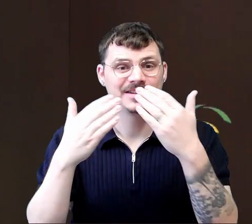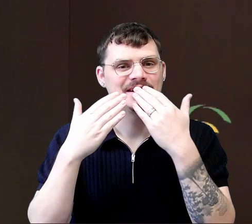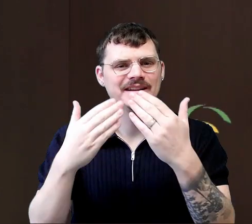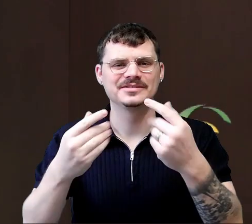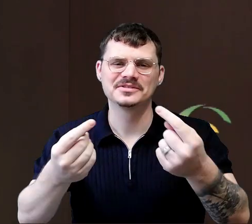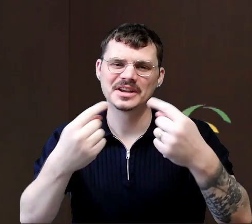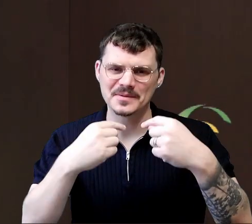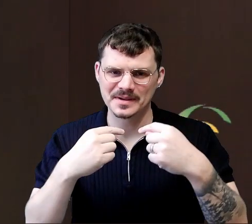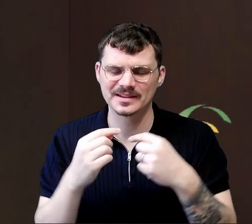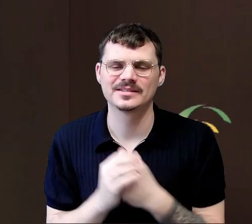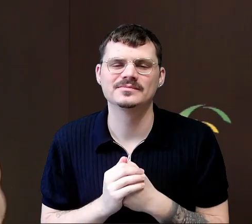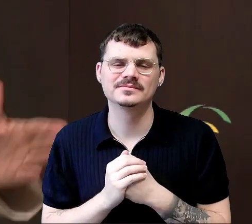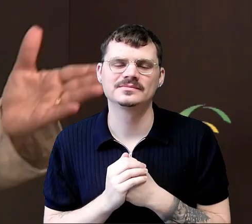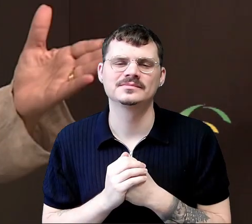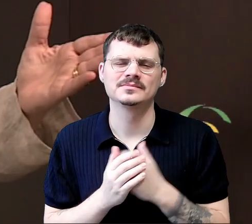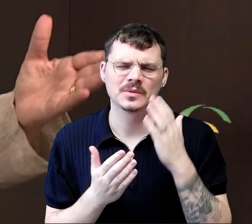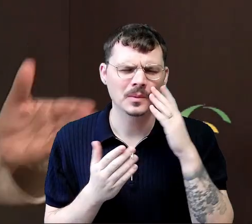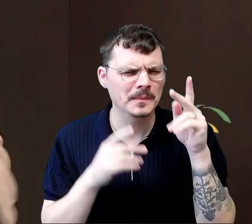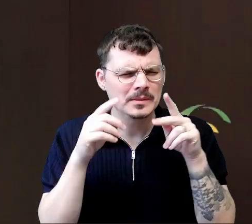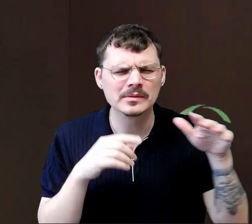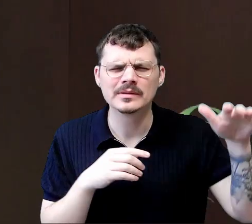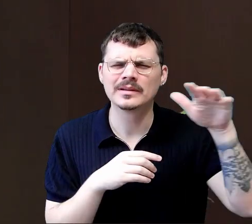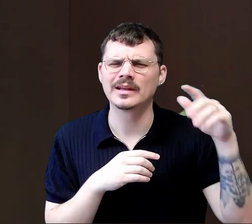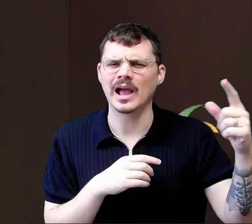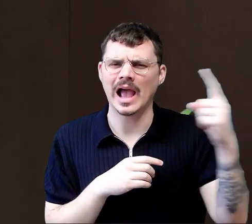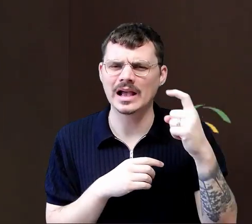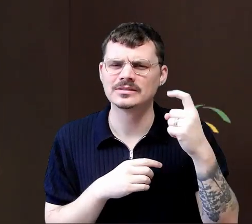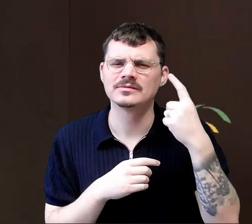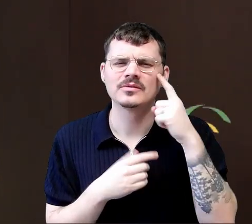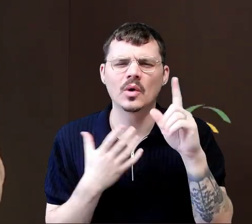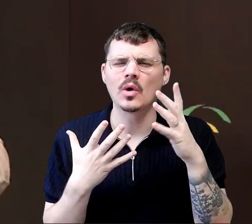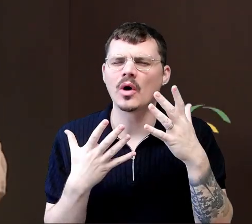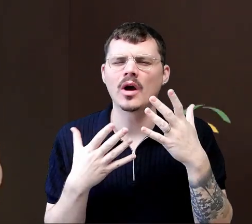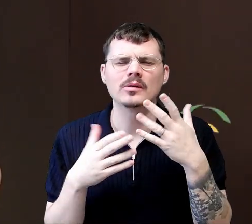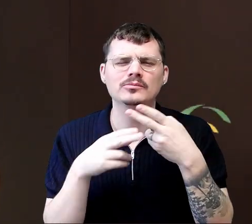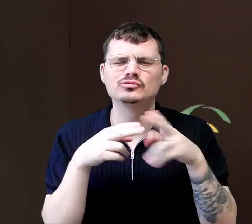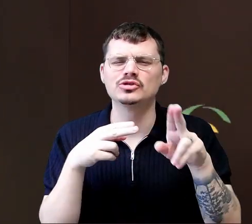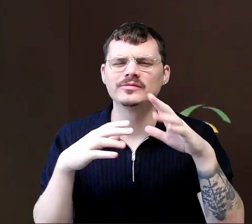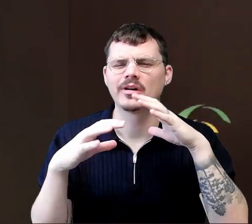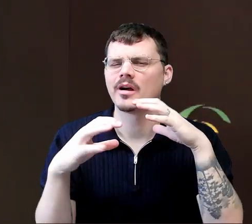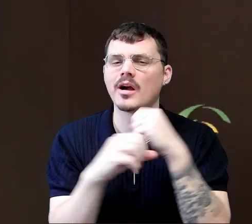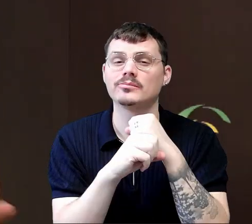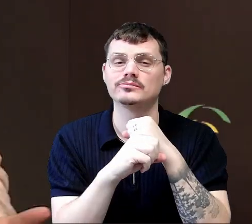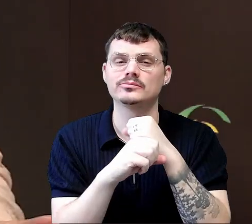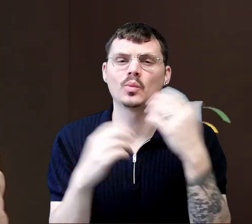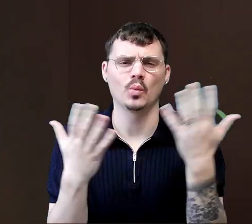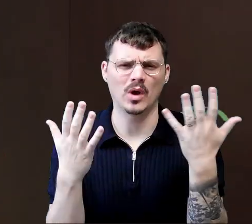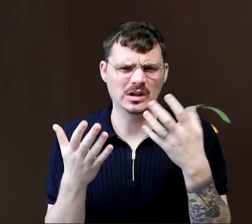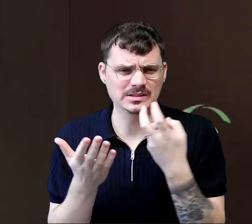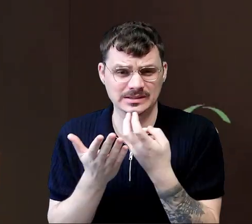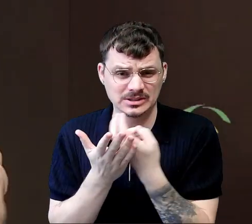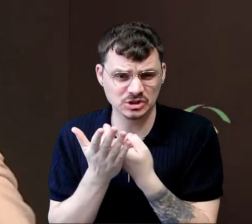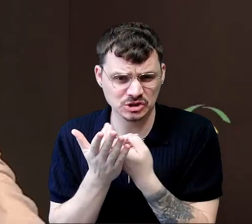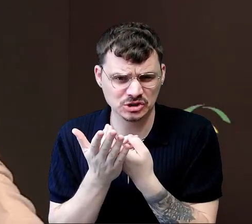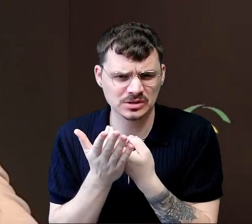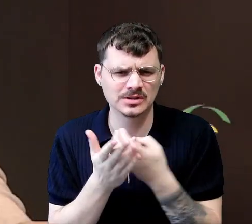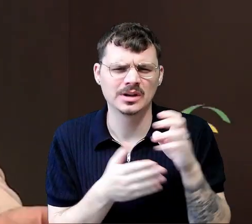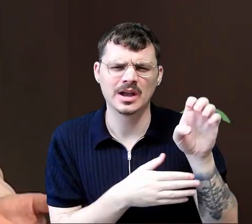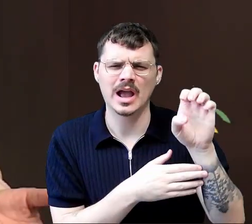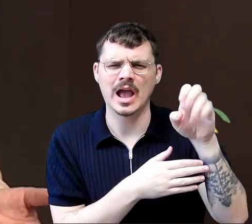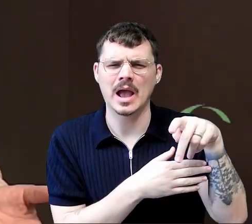Thanks for coming. You know, people ask for just kind of a brief summary. What are seizures?